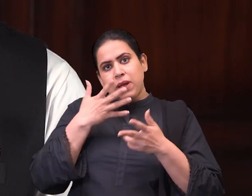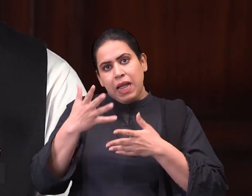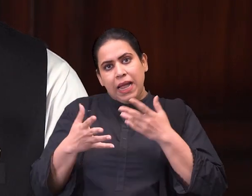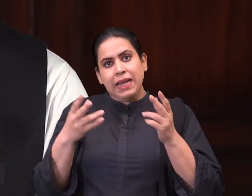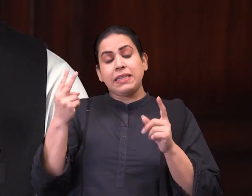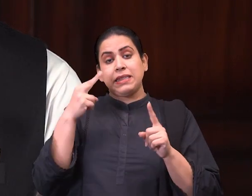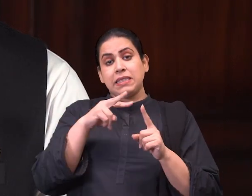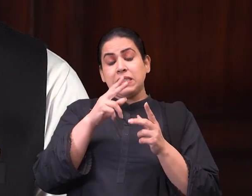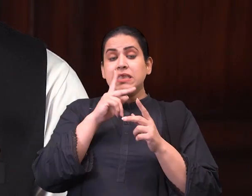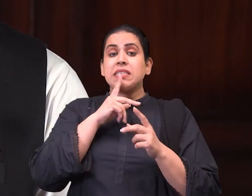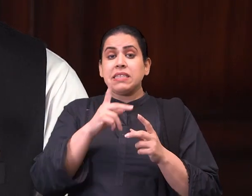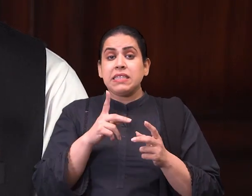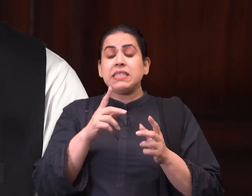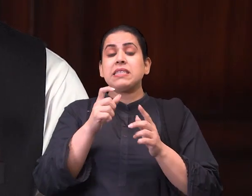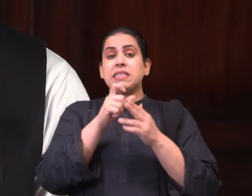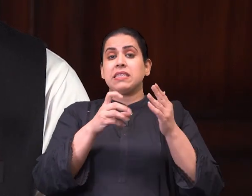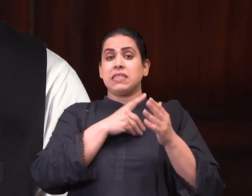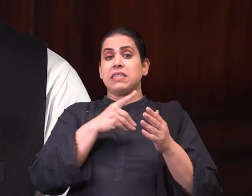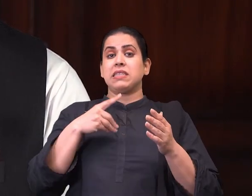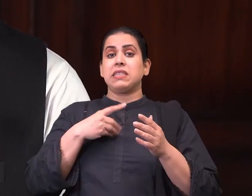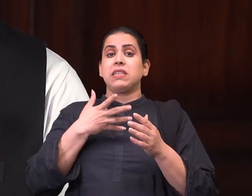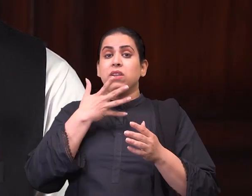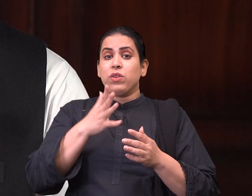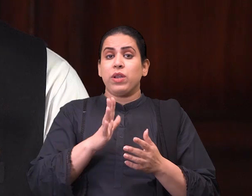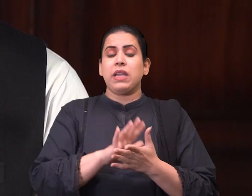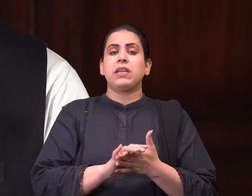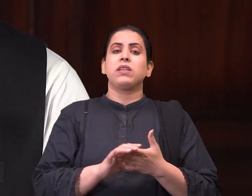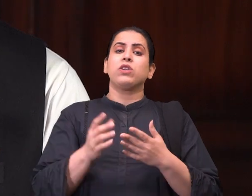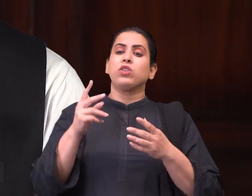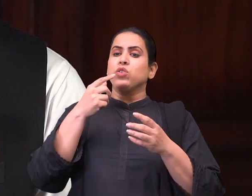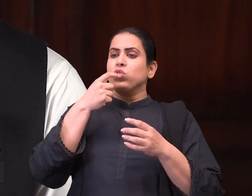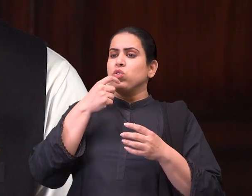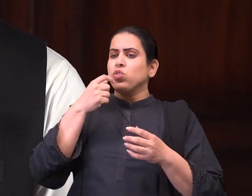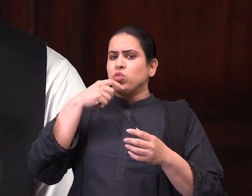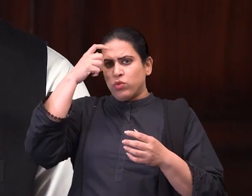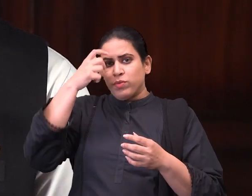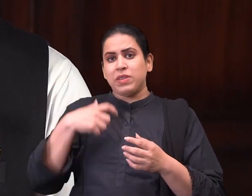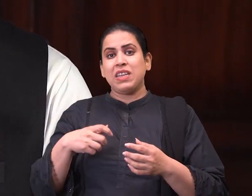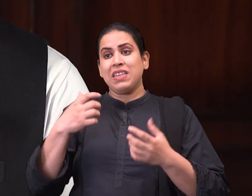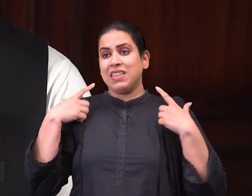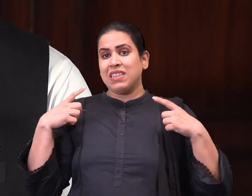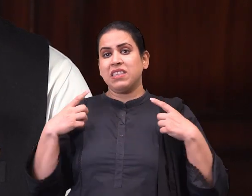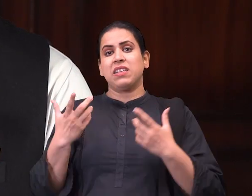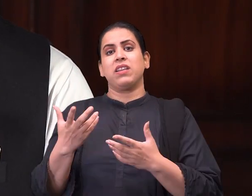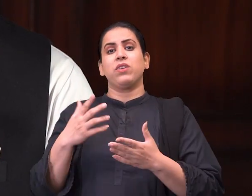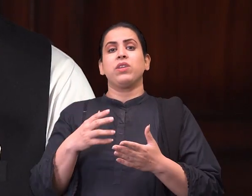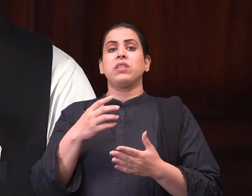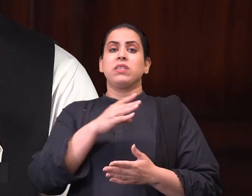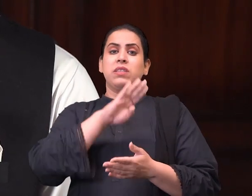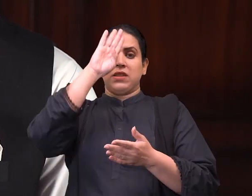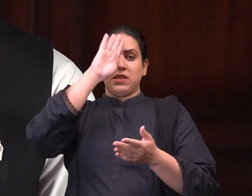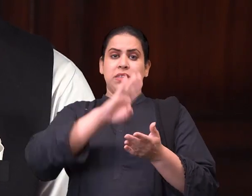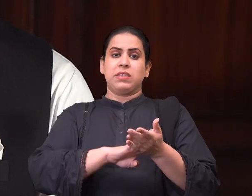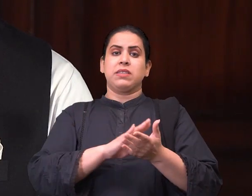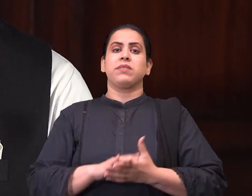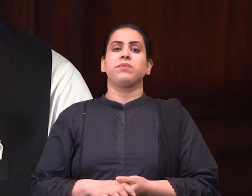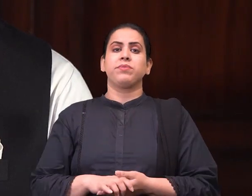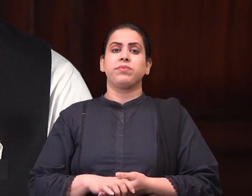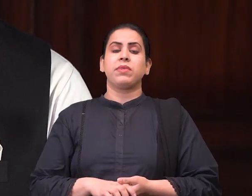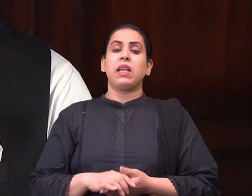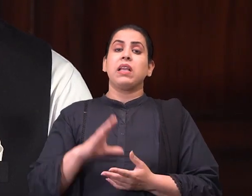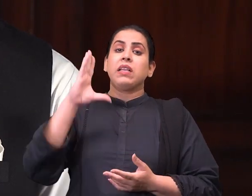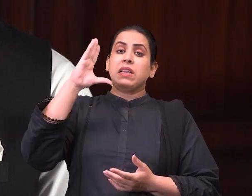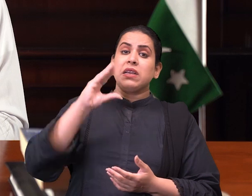best advice with regards to treatments such as bronchodilators or whatsoever to patients suffering from smog-induced